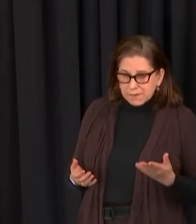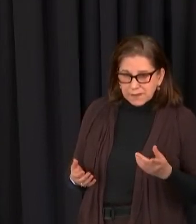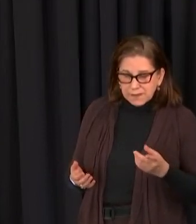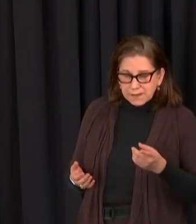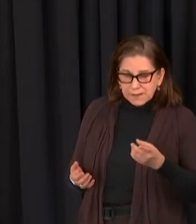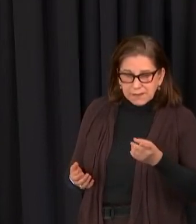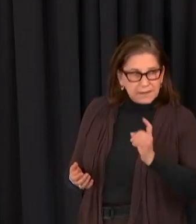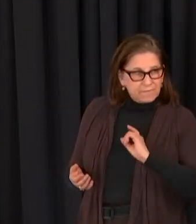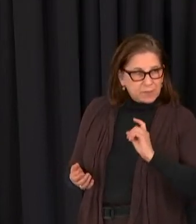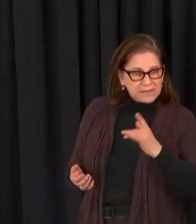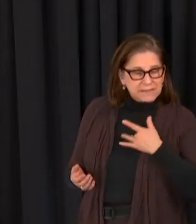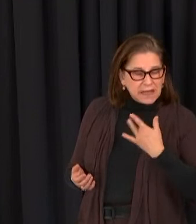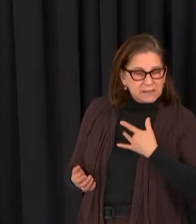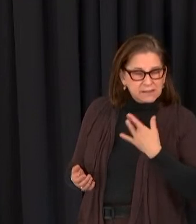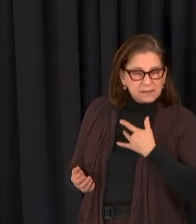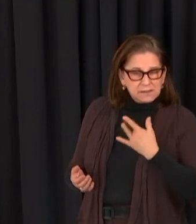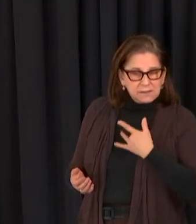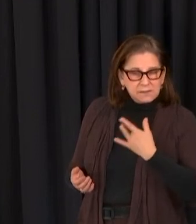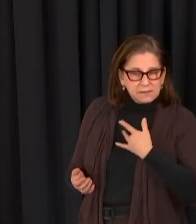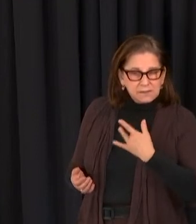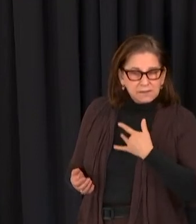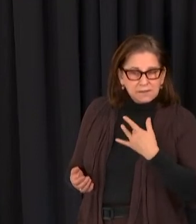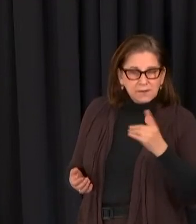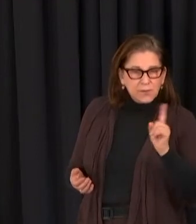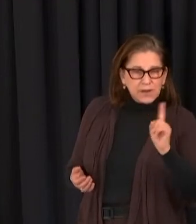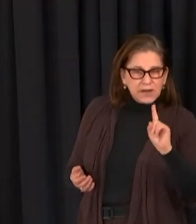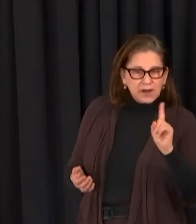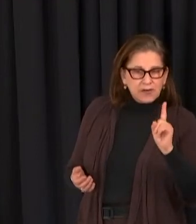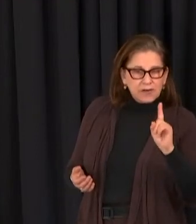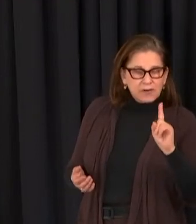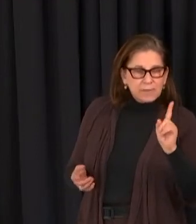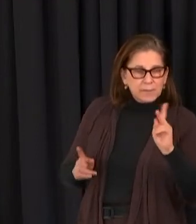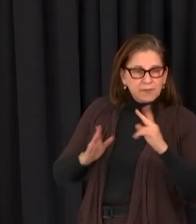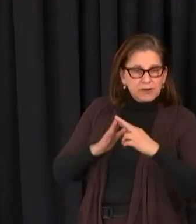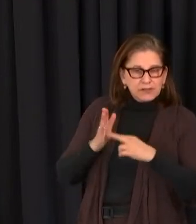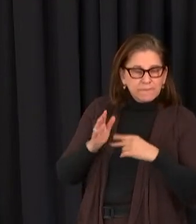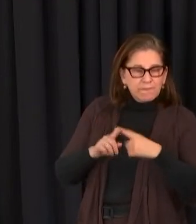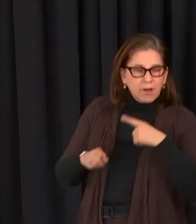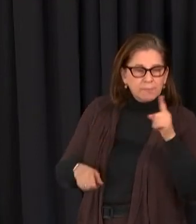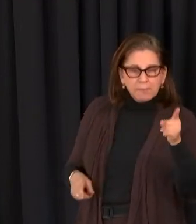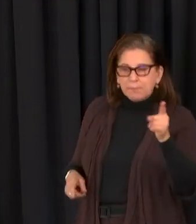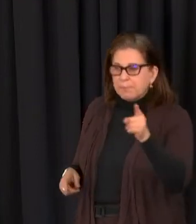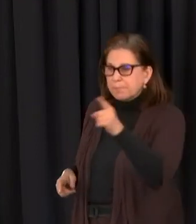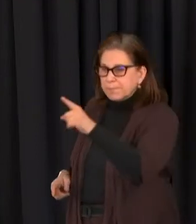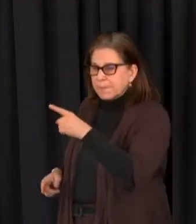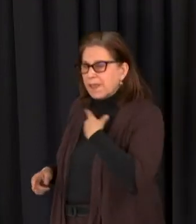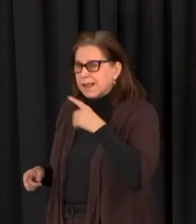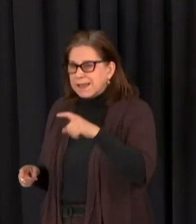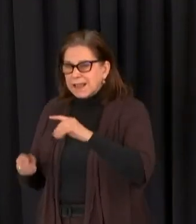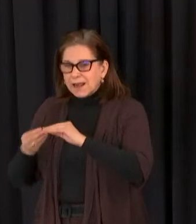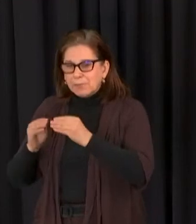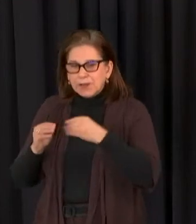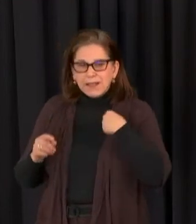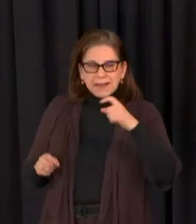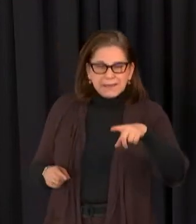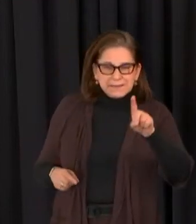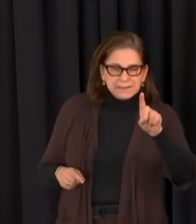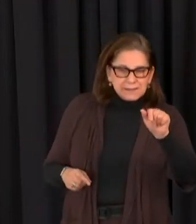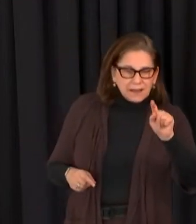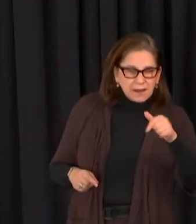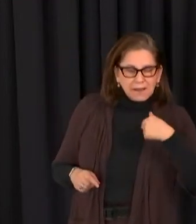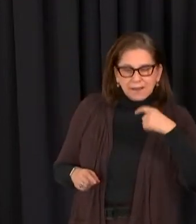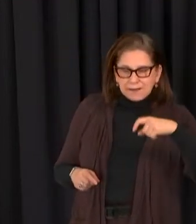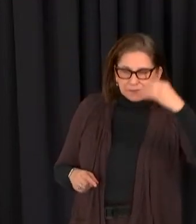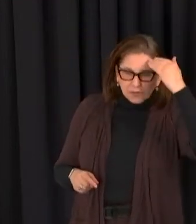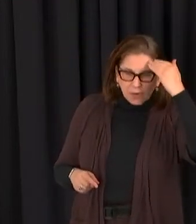have data where individuals who are 65 and older have been eligible since January 11th, and the enrollment in that